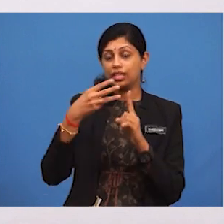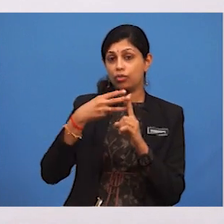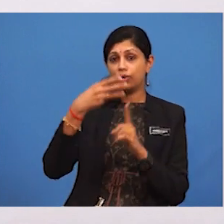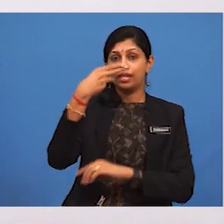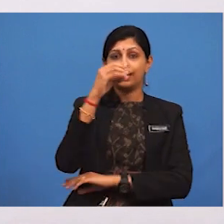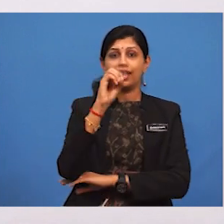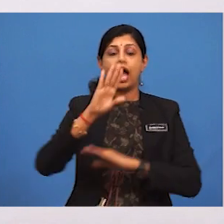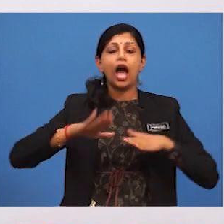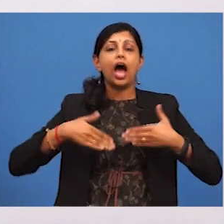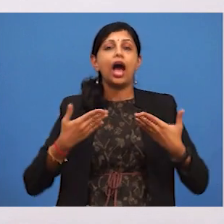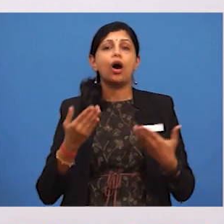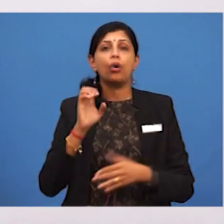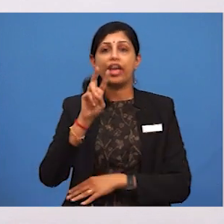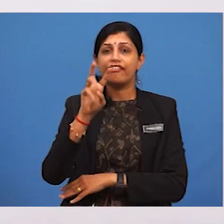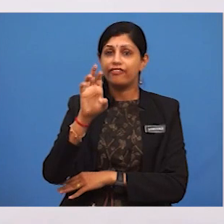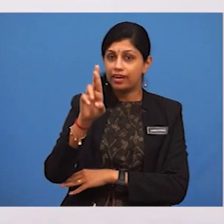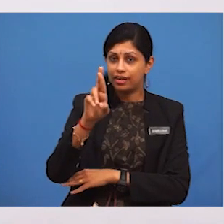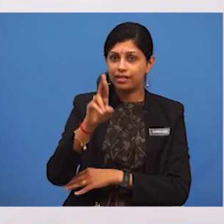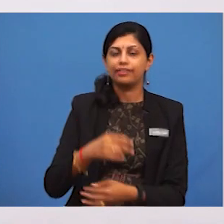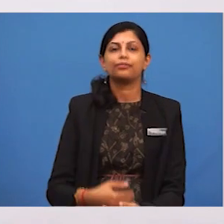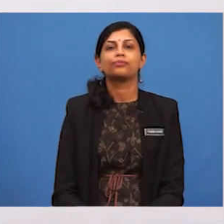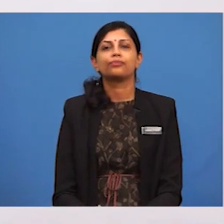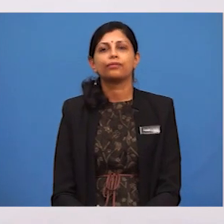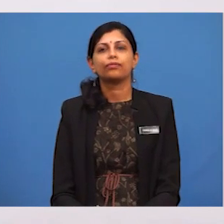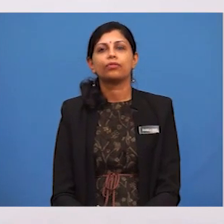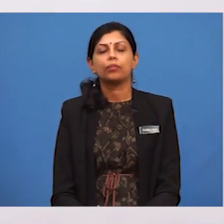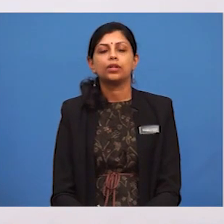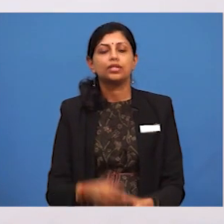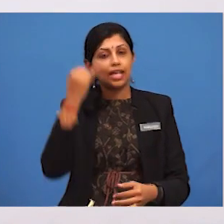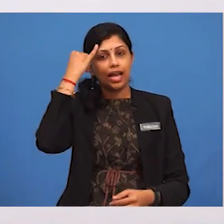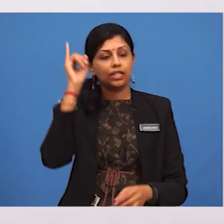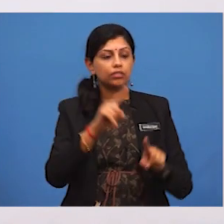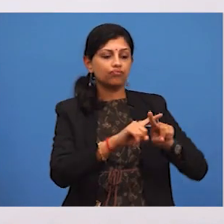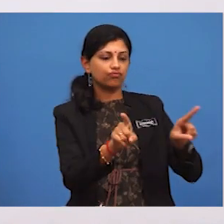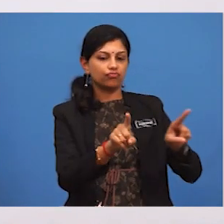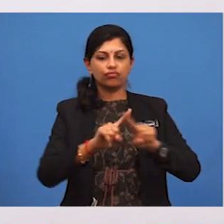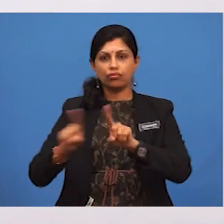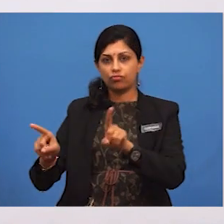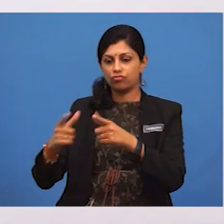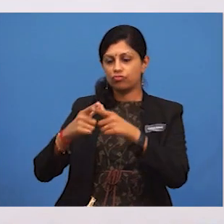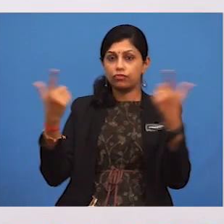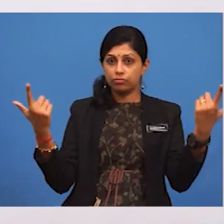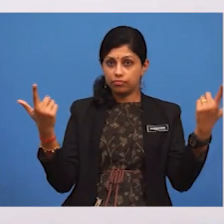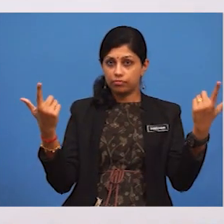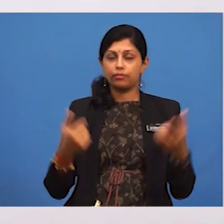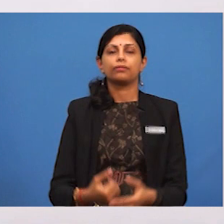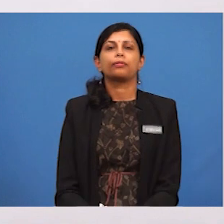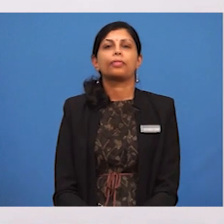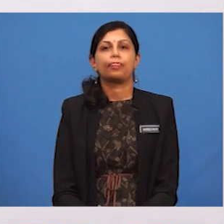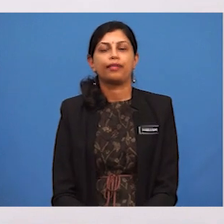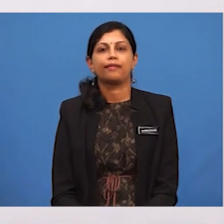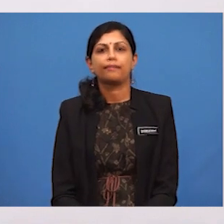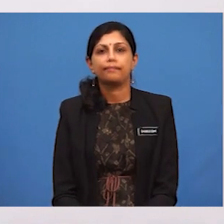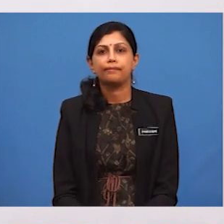However, there are certain considerations that you have to make before you decide to make